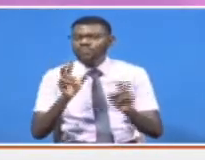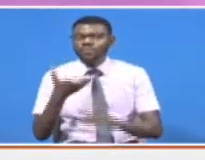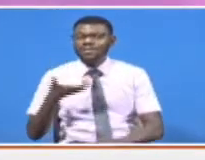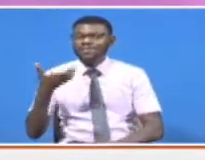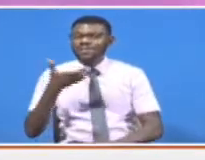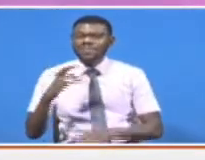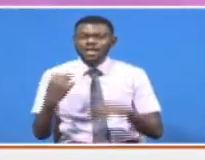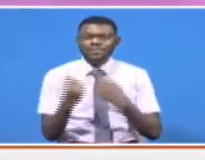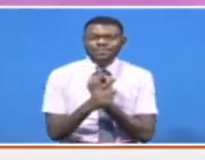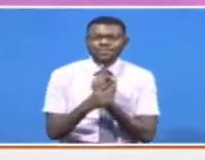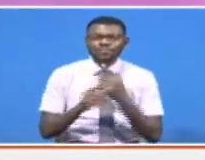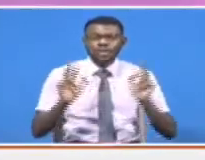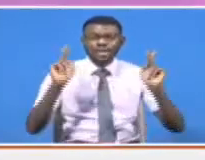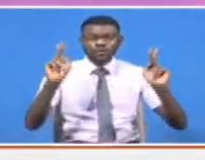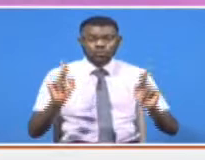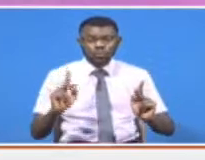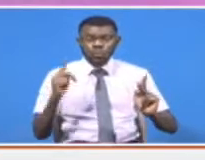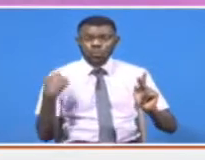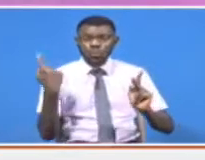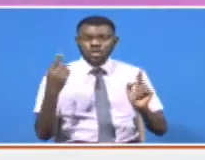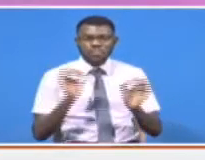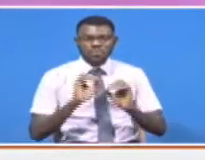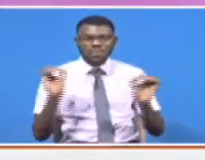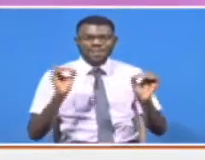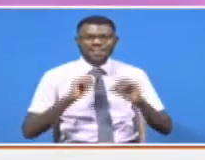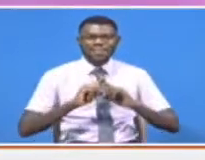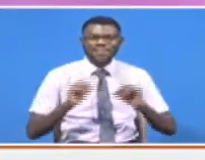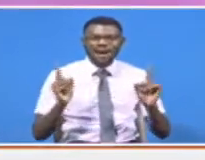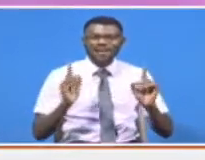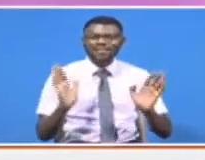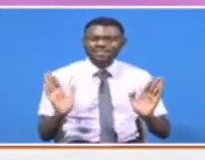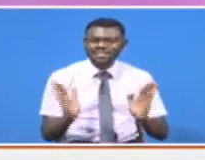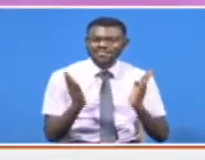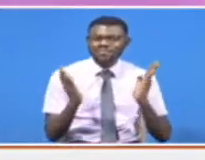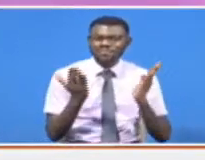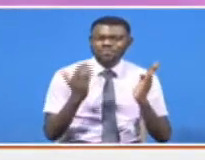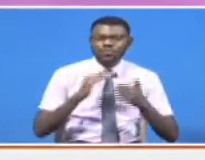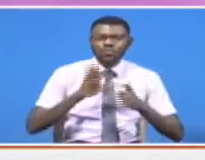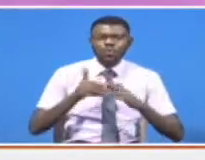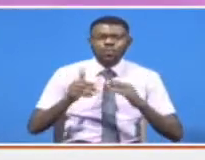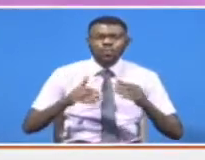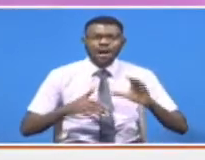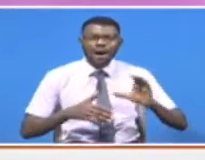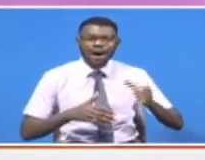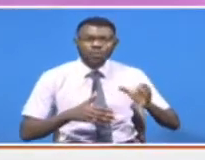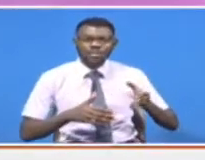not only Kisumu, but all the others. But we want to encourage every county also to look at those